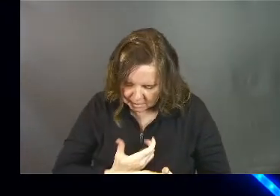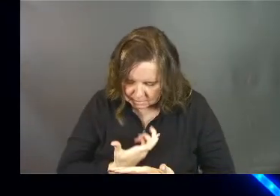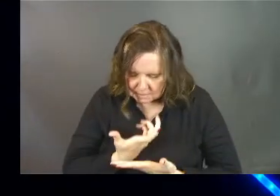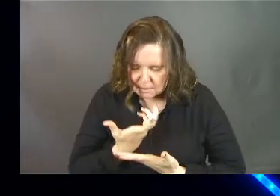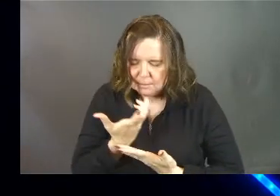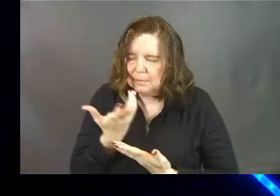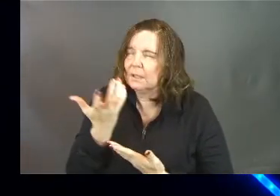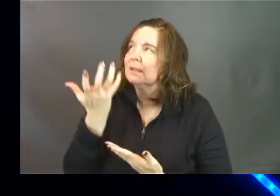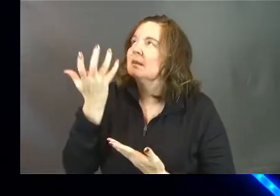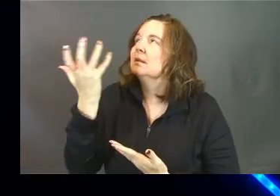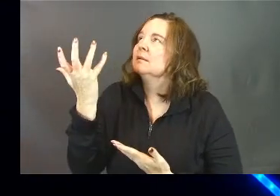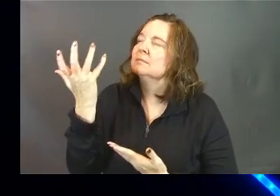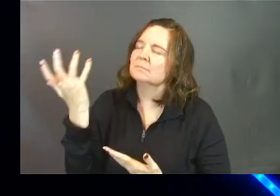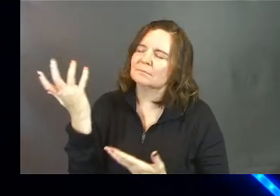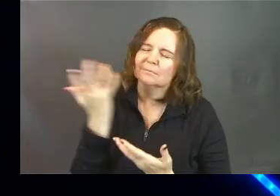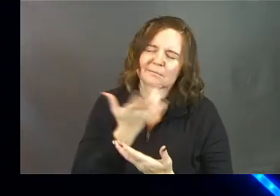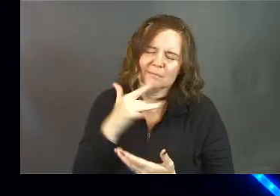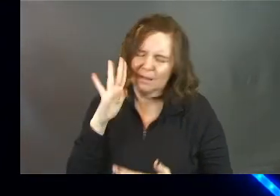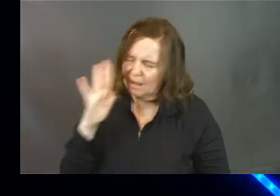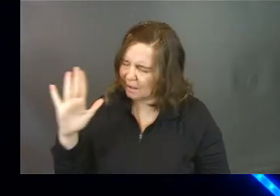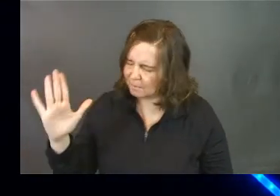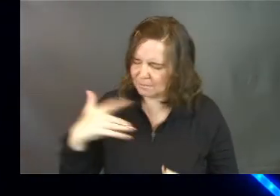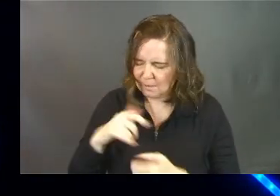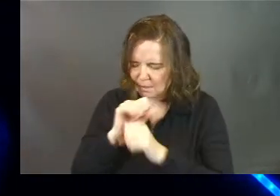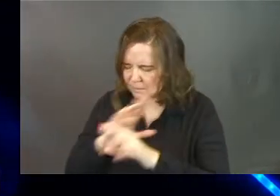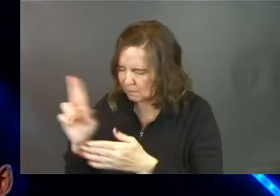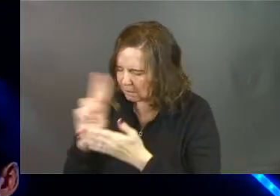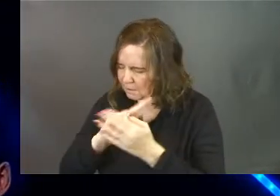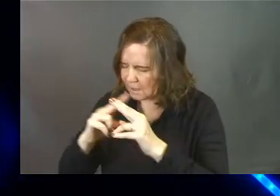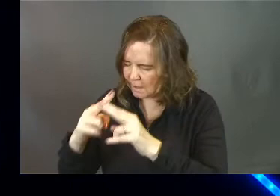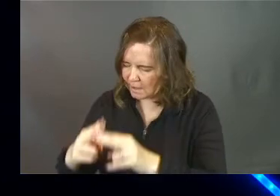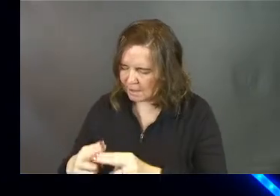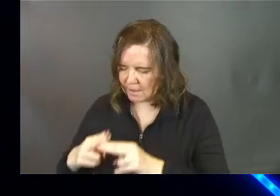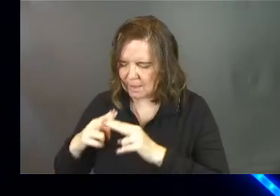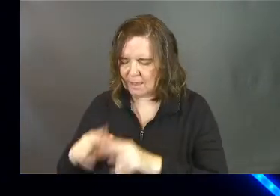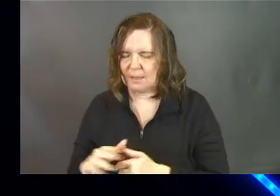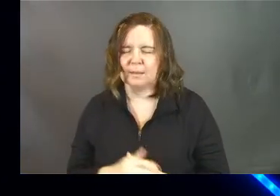Everything that's in me, I bless, that's His holy